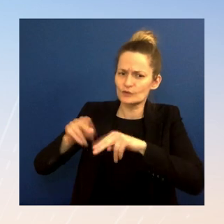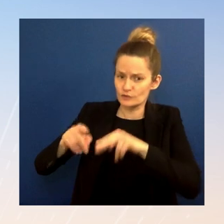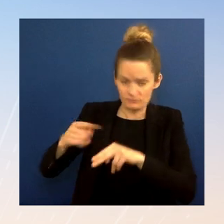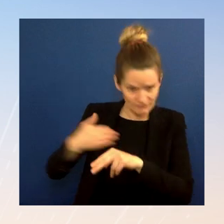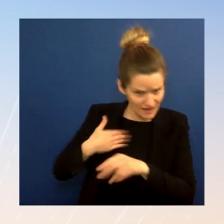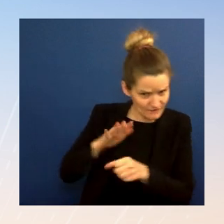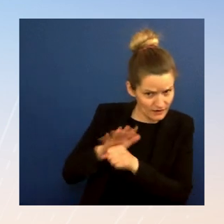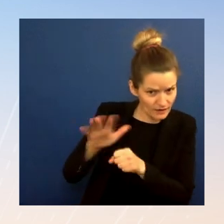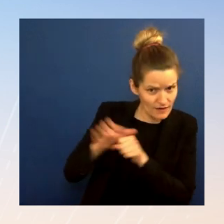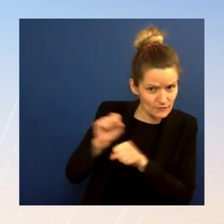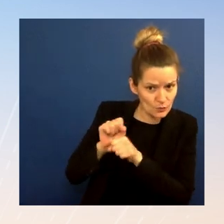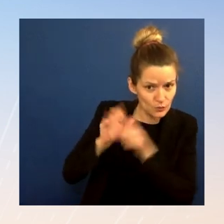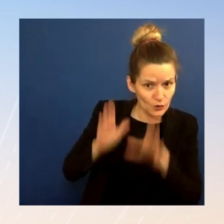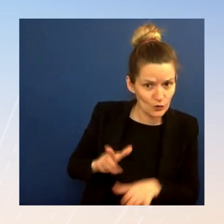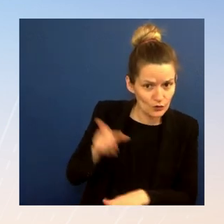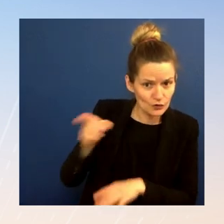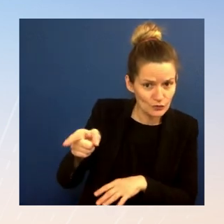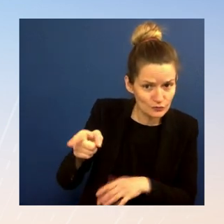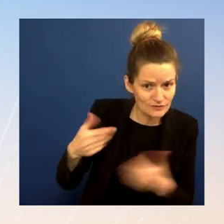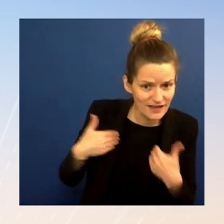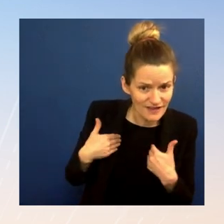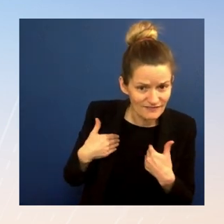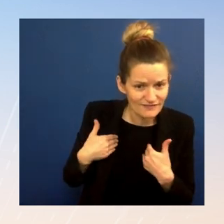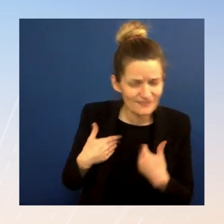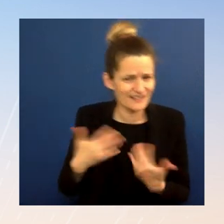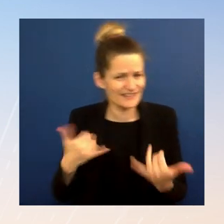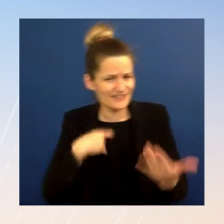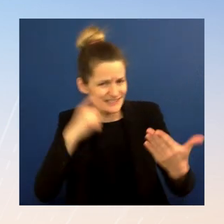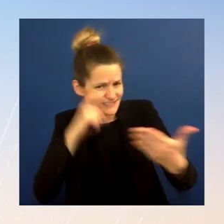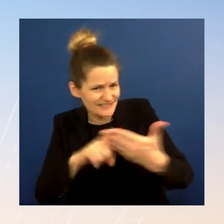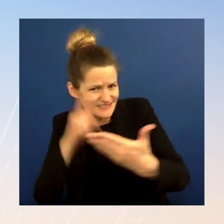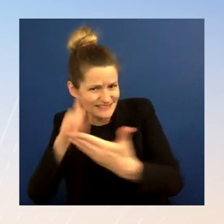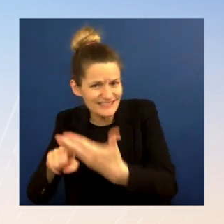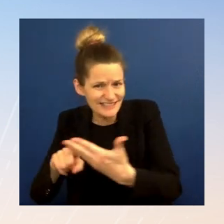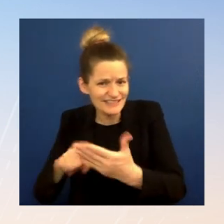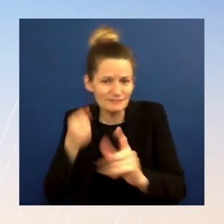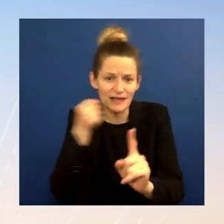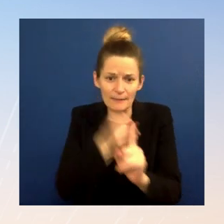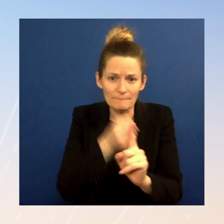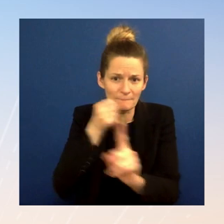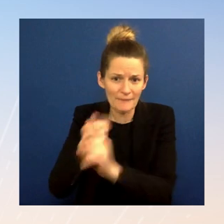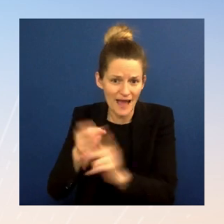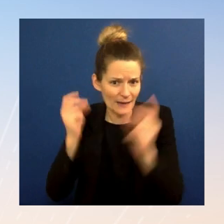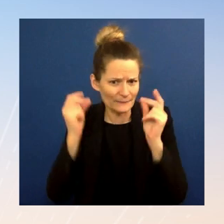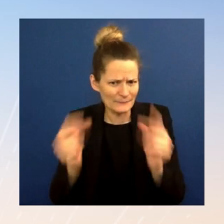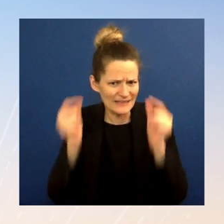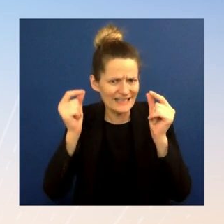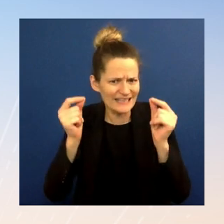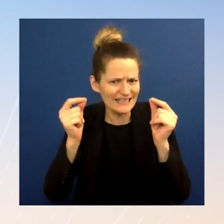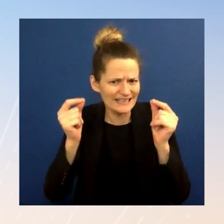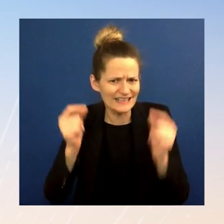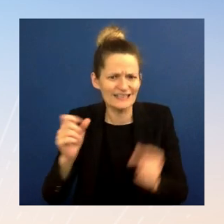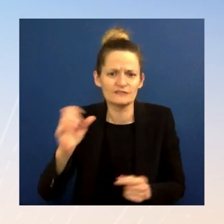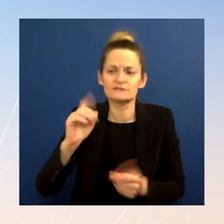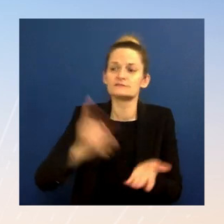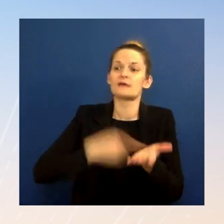impact can be in terms of the production of materials and how that impacts the supply chain. So we are tracking that very